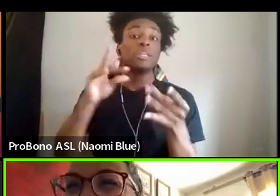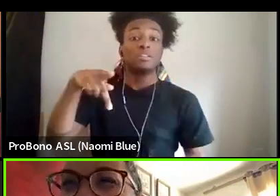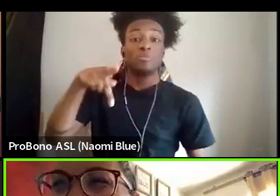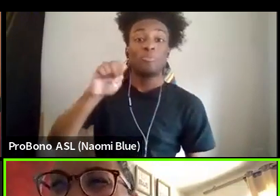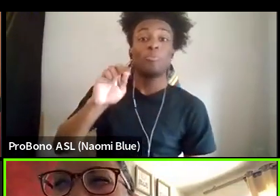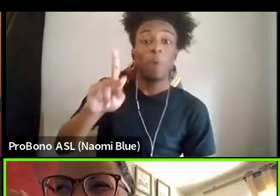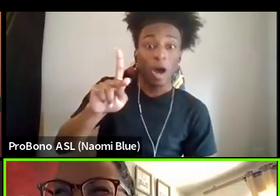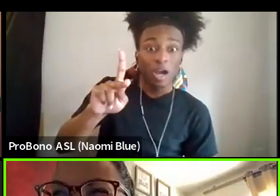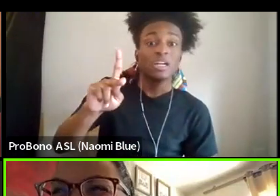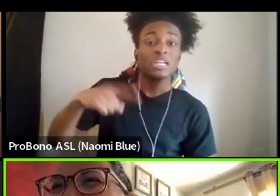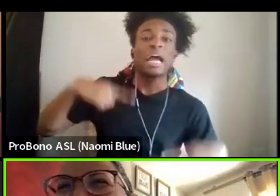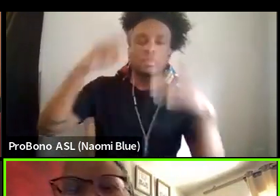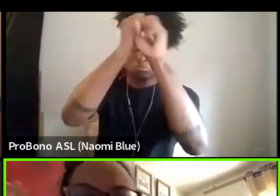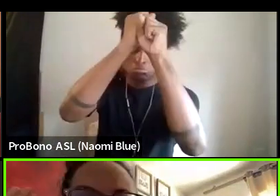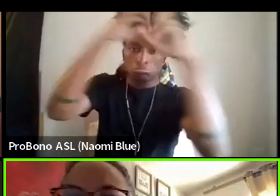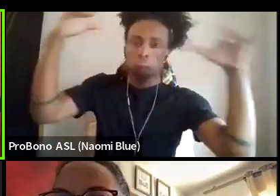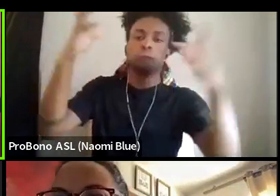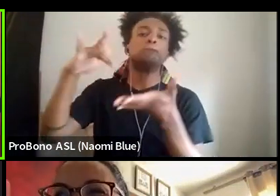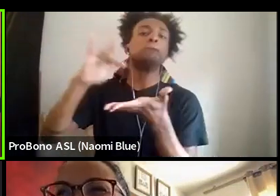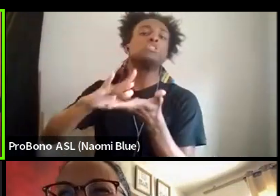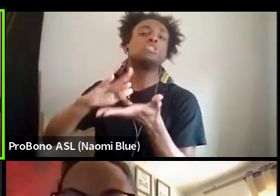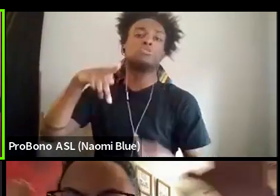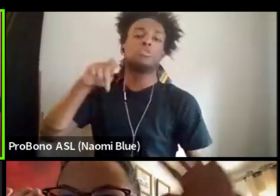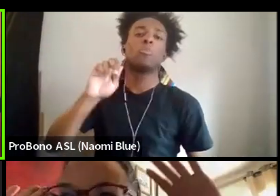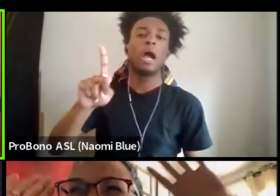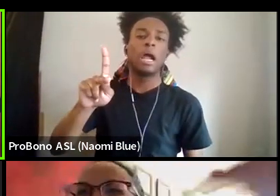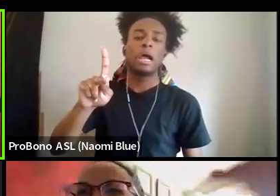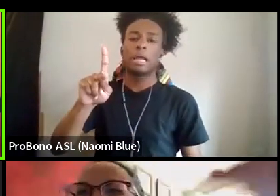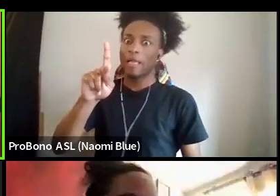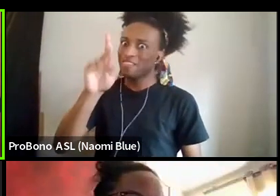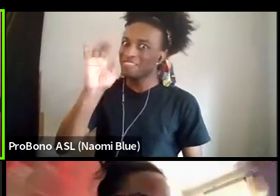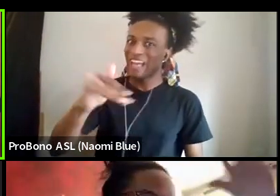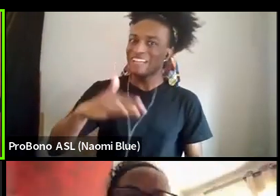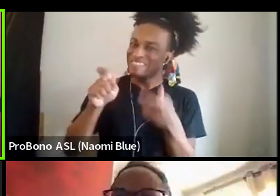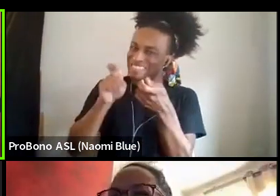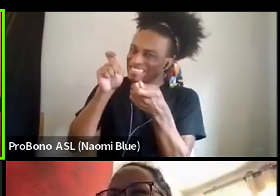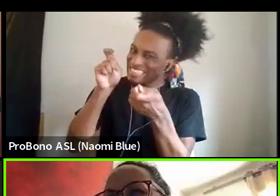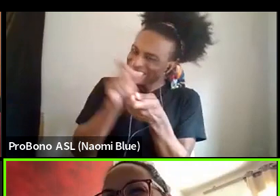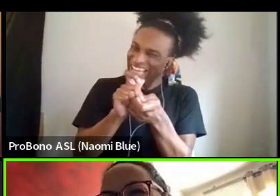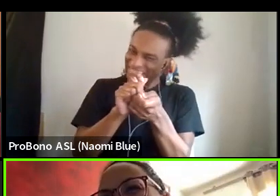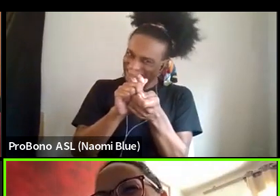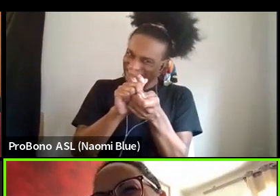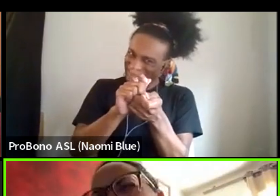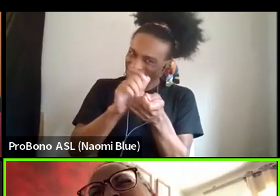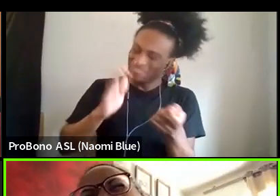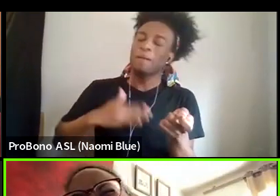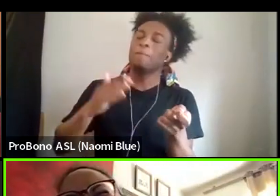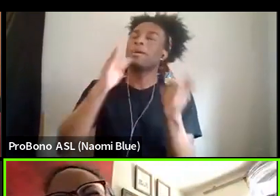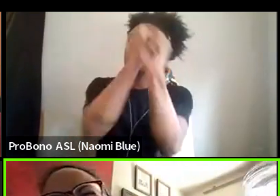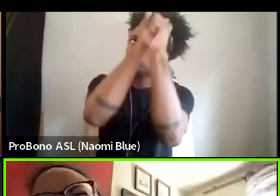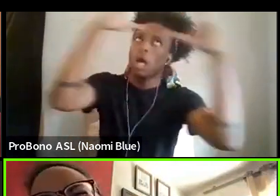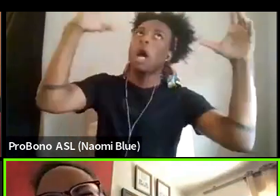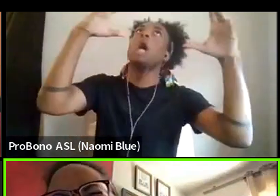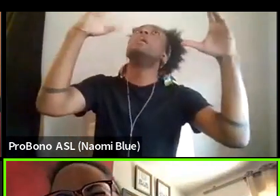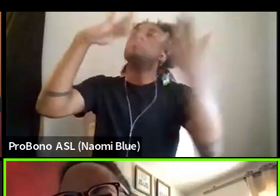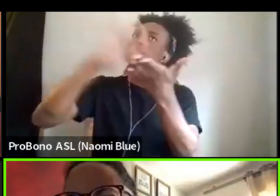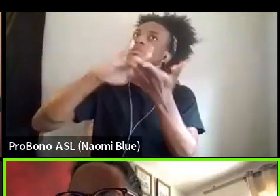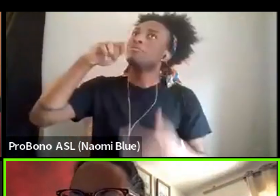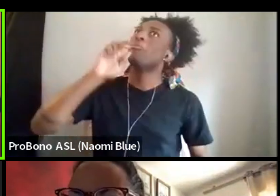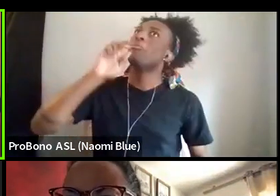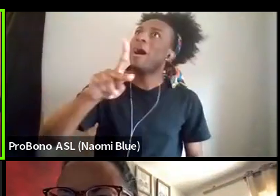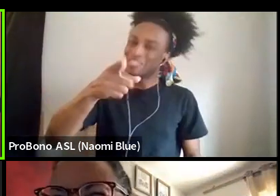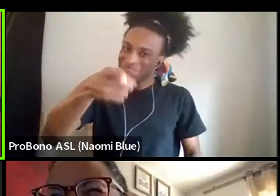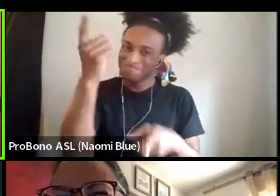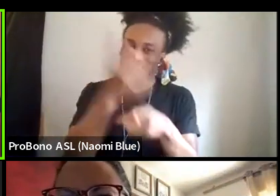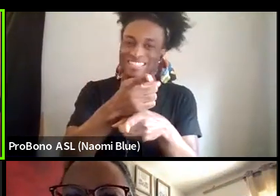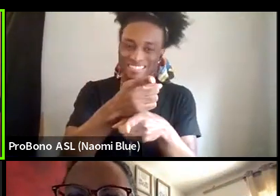That's exactly where I placed. That's exactly what I placed. That was it. That was exactly where I placed it. I love that. So